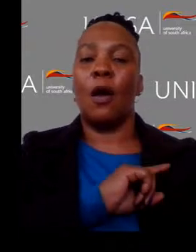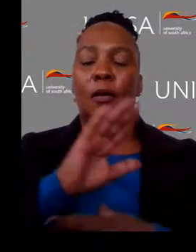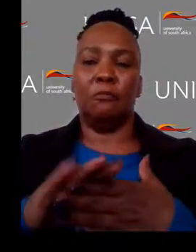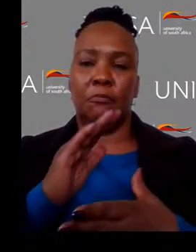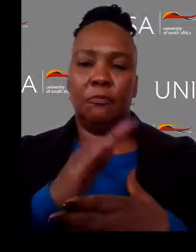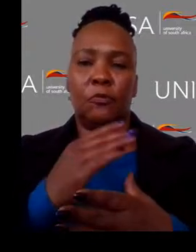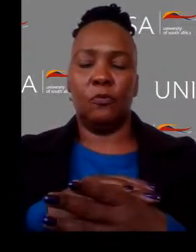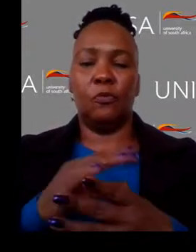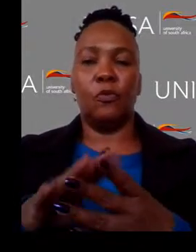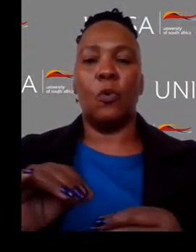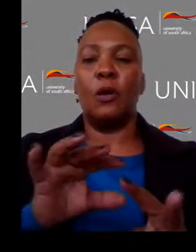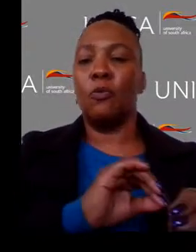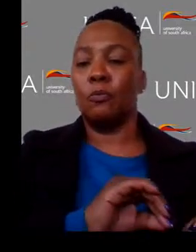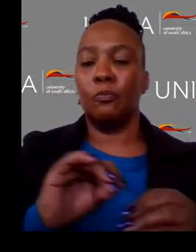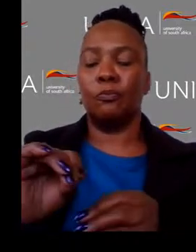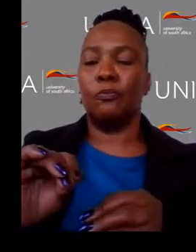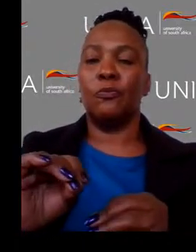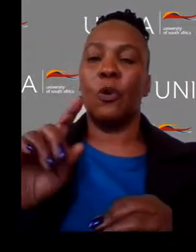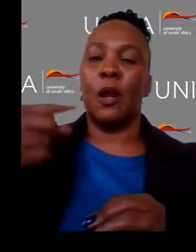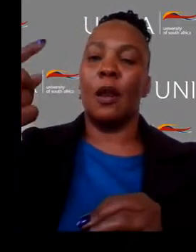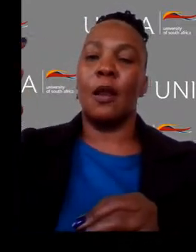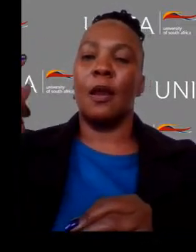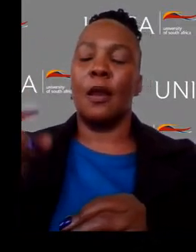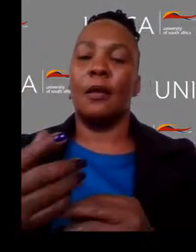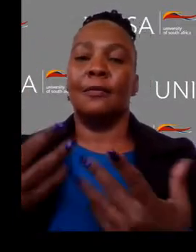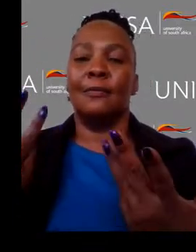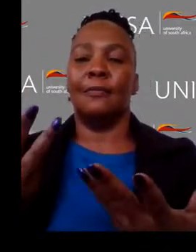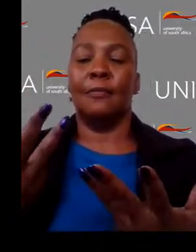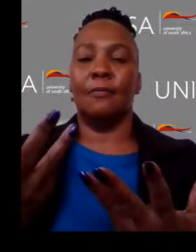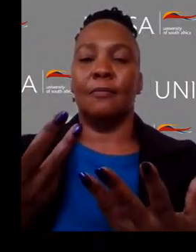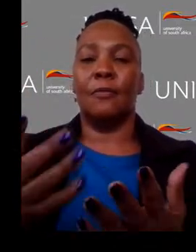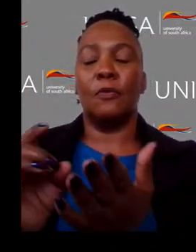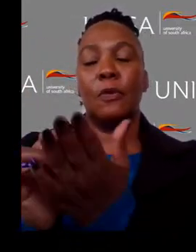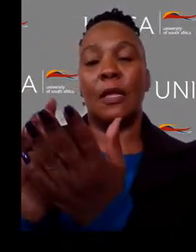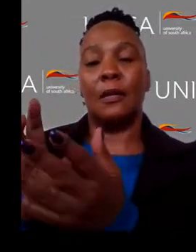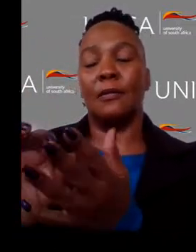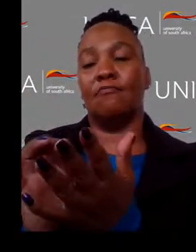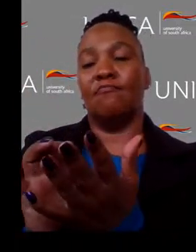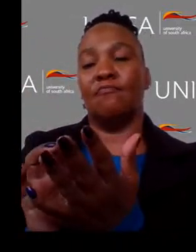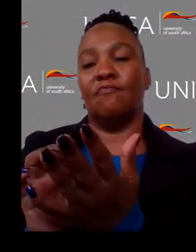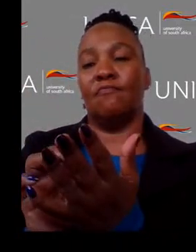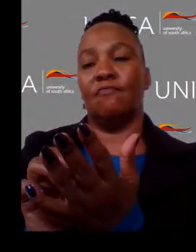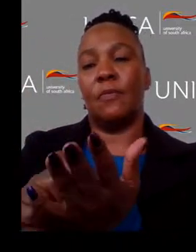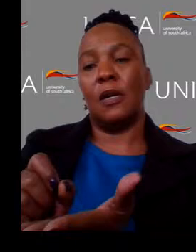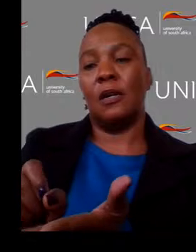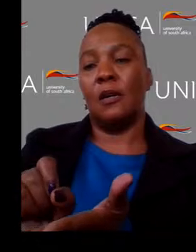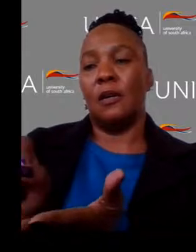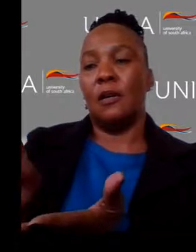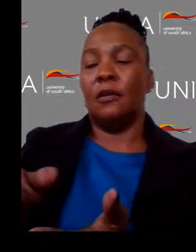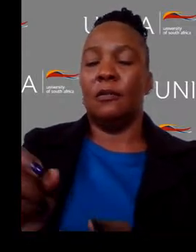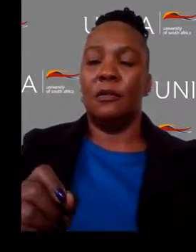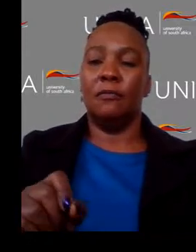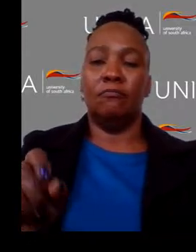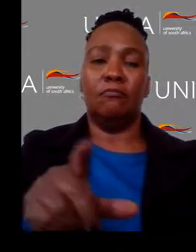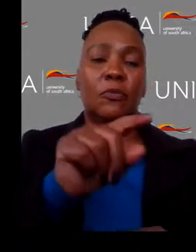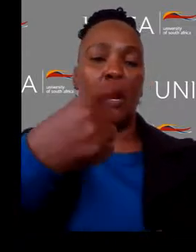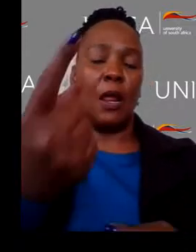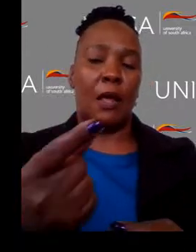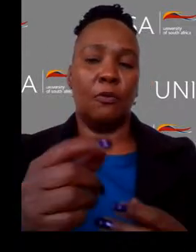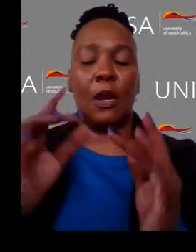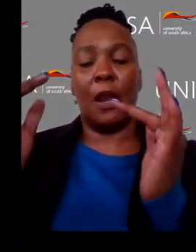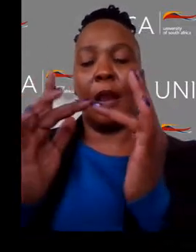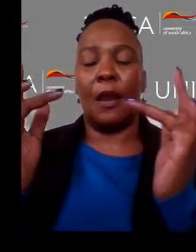are escalating and you want to take your matter further, you have a case number that is linked to you